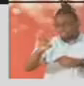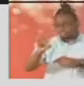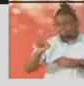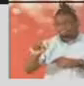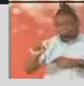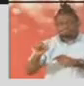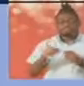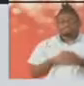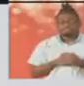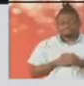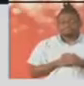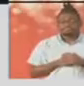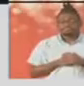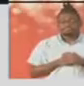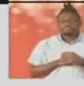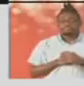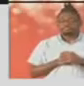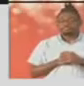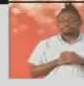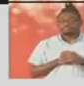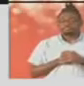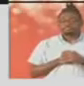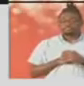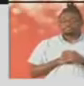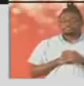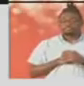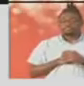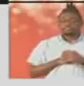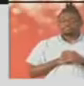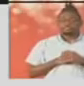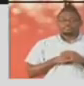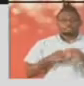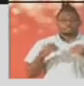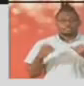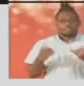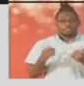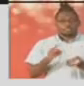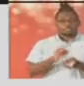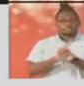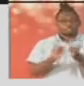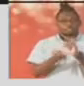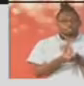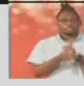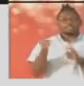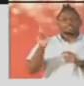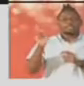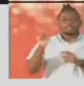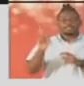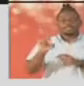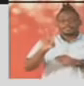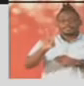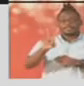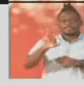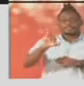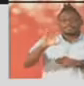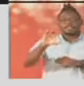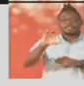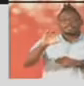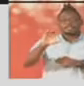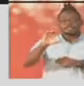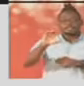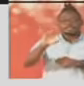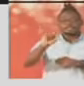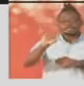move across to the next slide, we'll start taking a look here at County Victoria. Again, same visualization. Epi-week 5